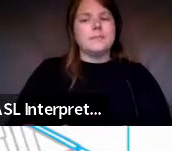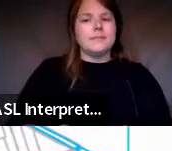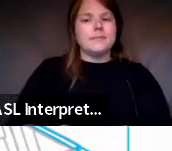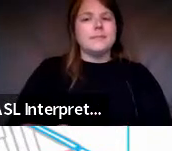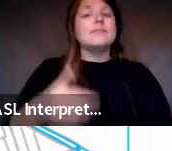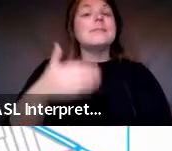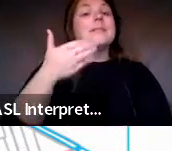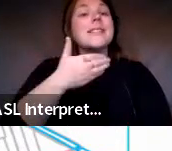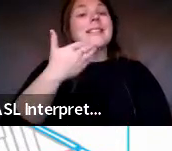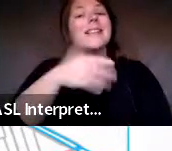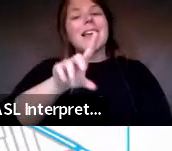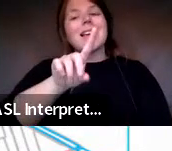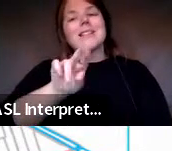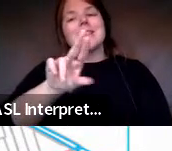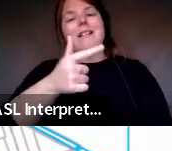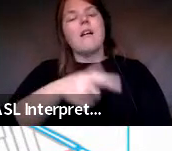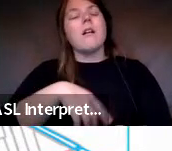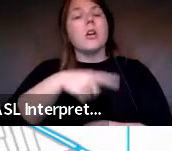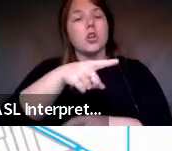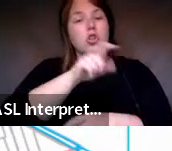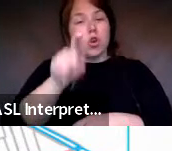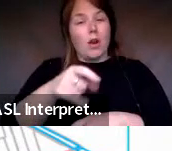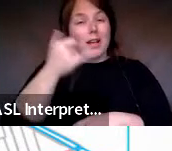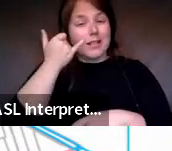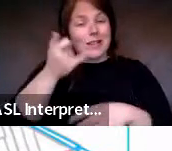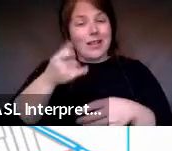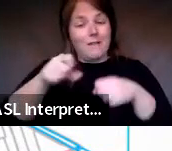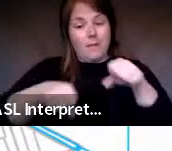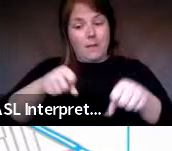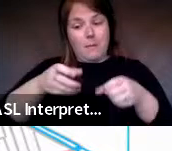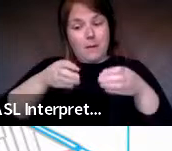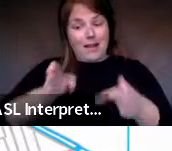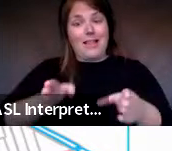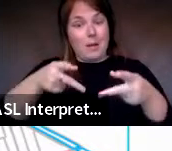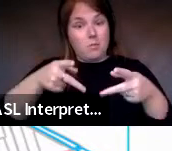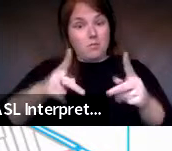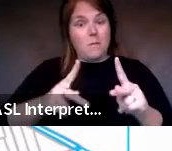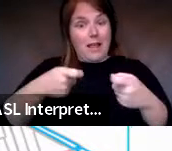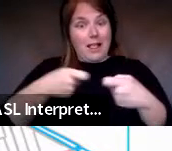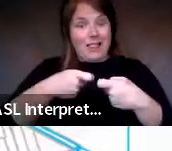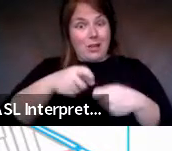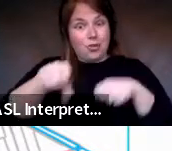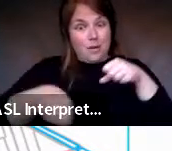So you're asking if the bike lanes allow for the electric bike? The answer is yes.